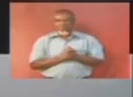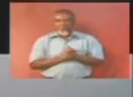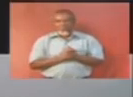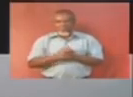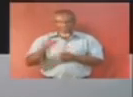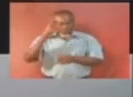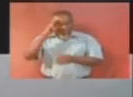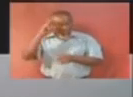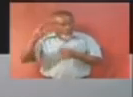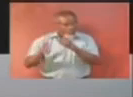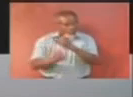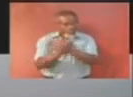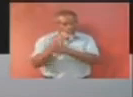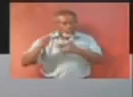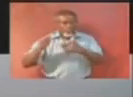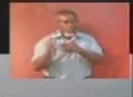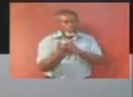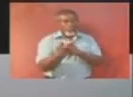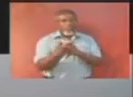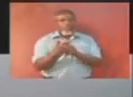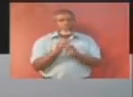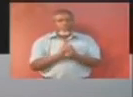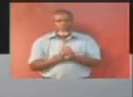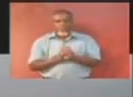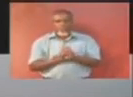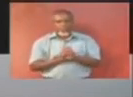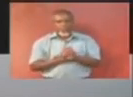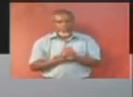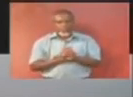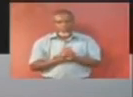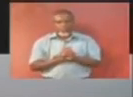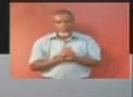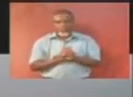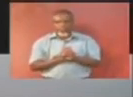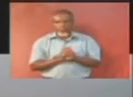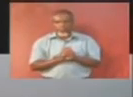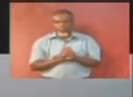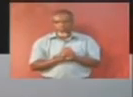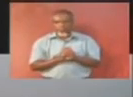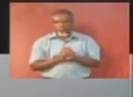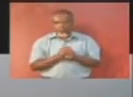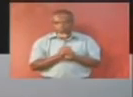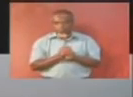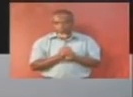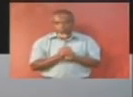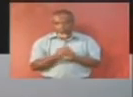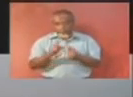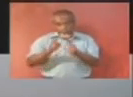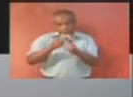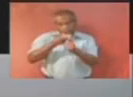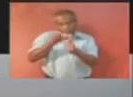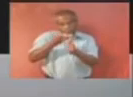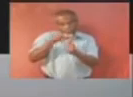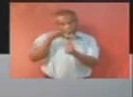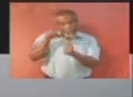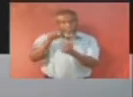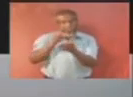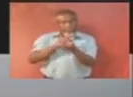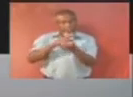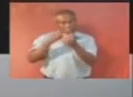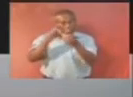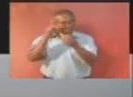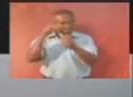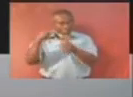Hi, good morning, everyone. Bina Mahis from IETV News. Two questions. My first question would go to Dr. Hines. Dr.